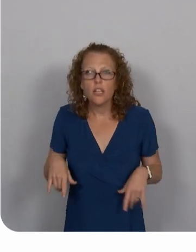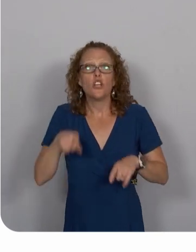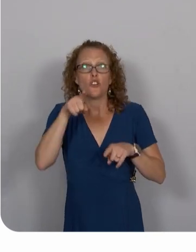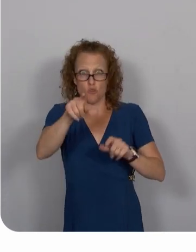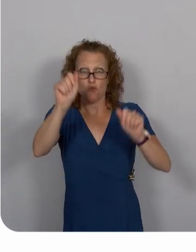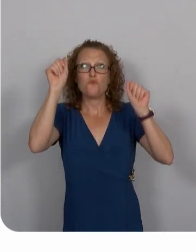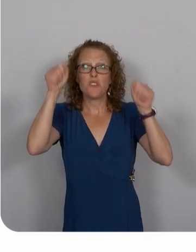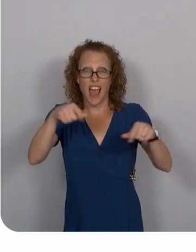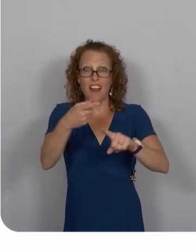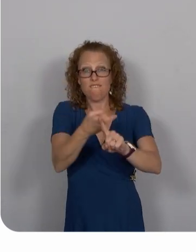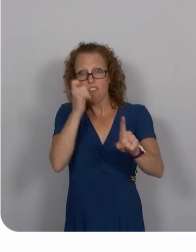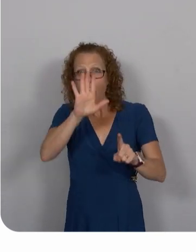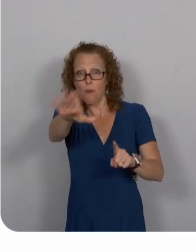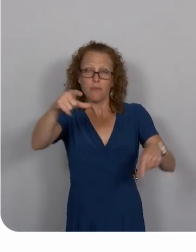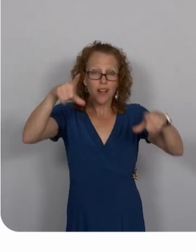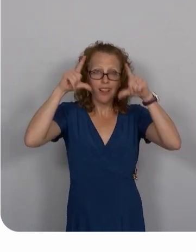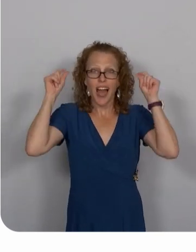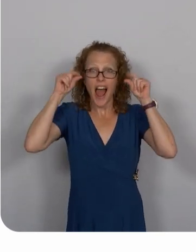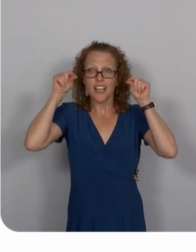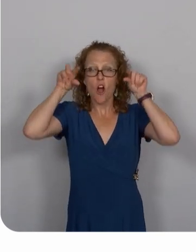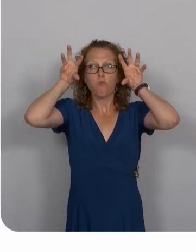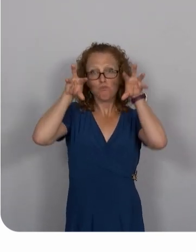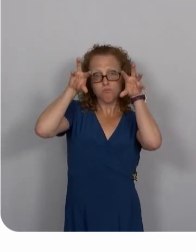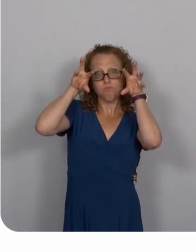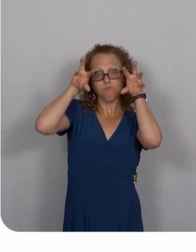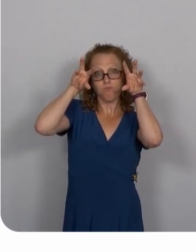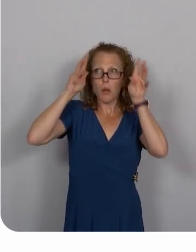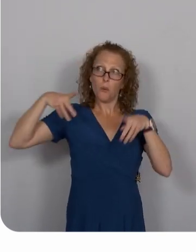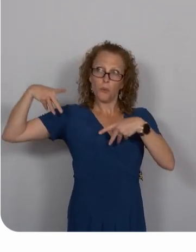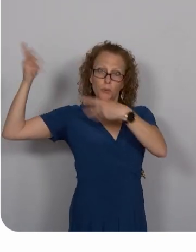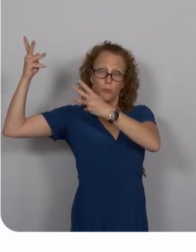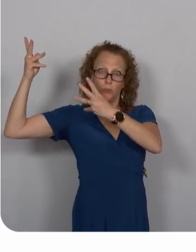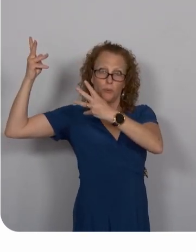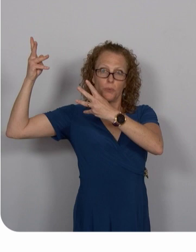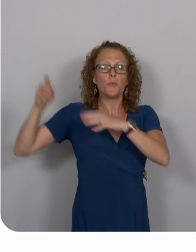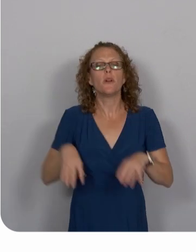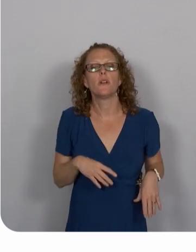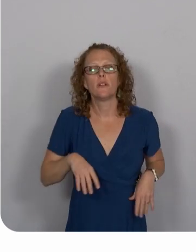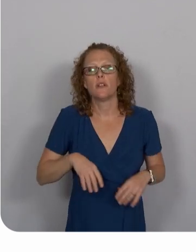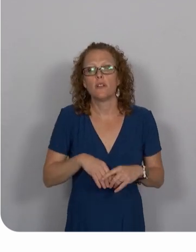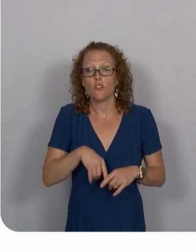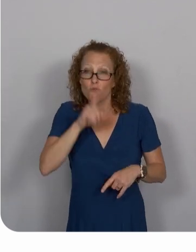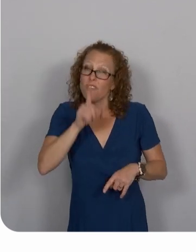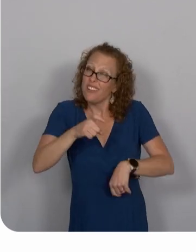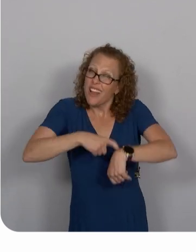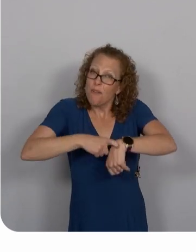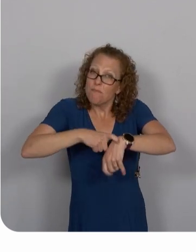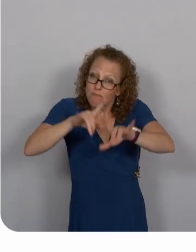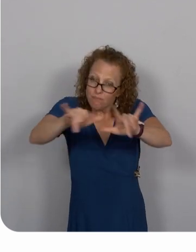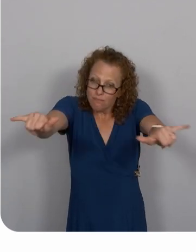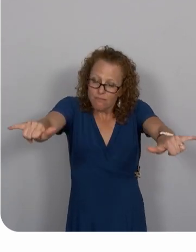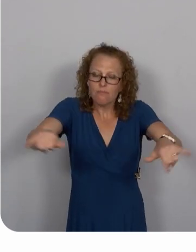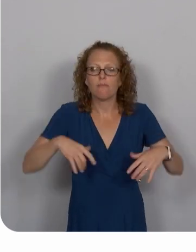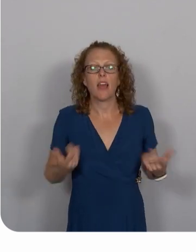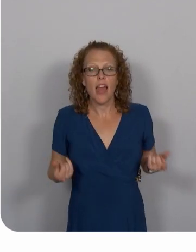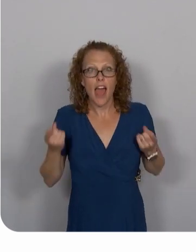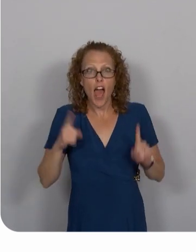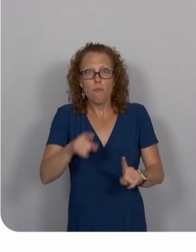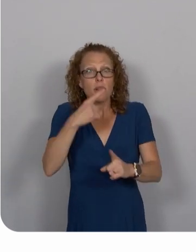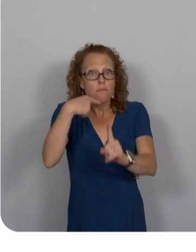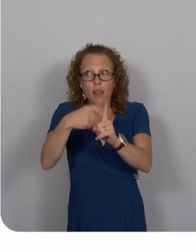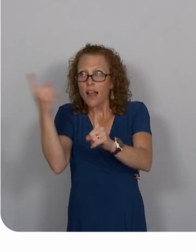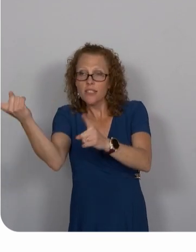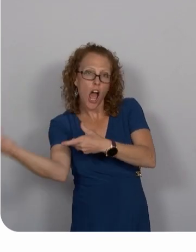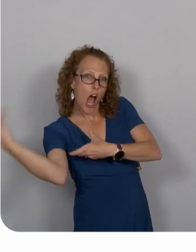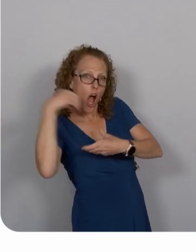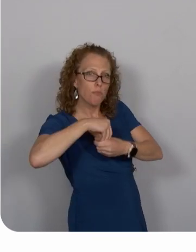truly unique way to let your followers see what you're seeing in real time and let them participate in your